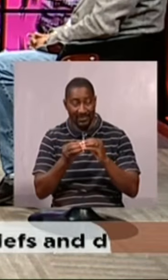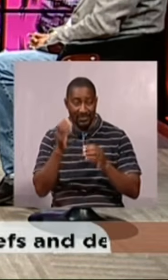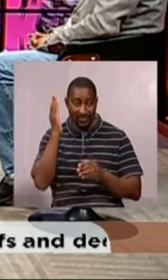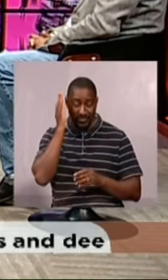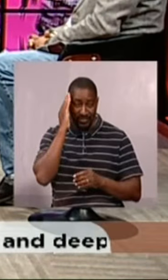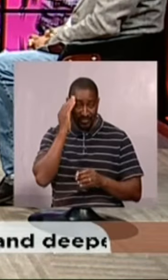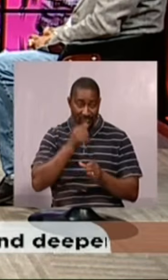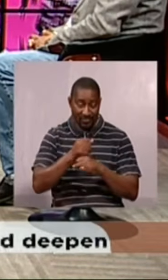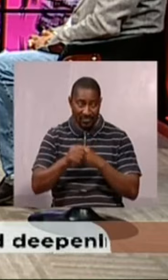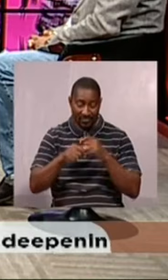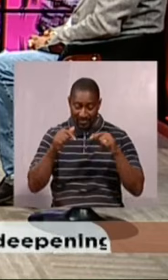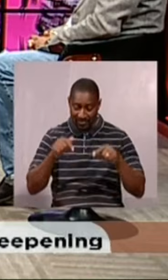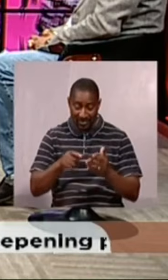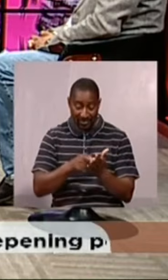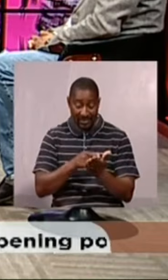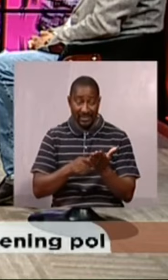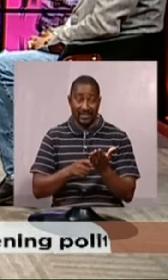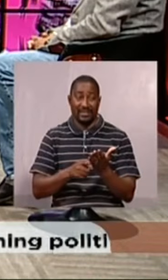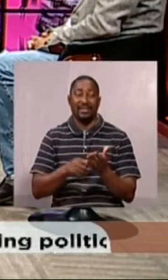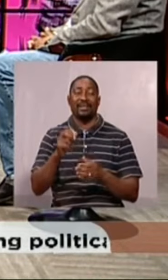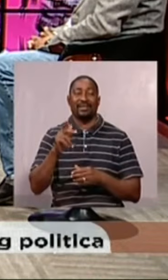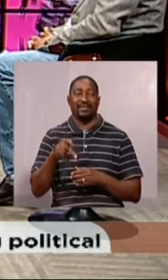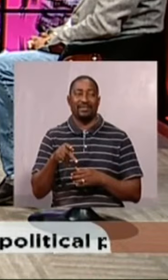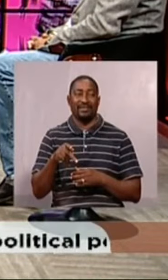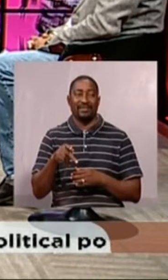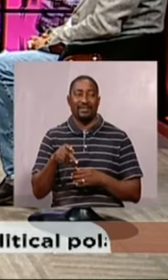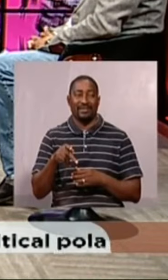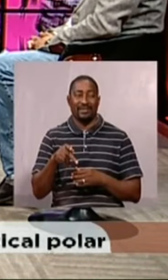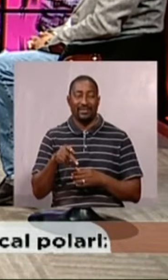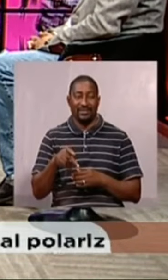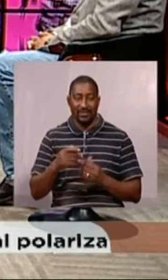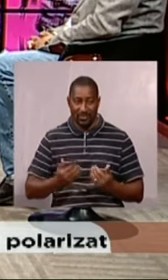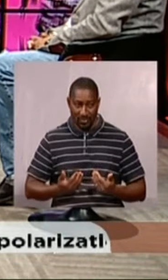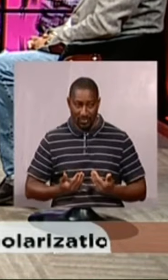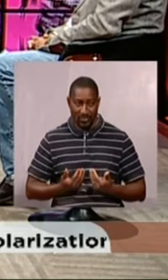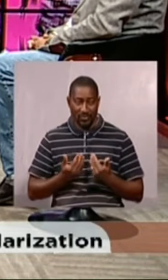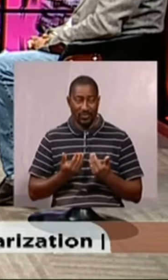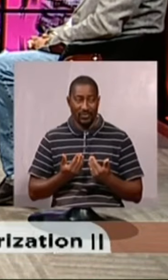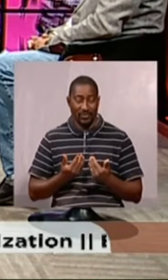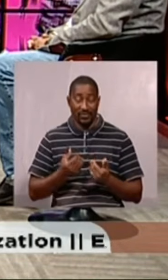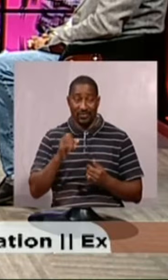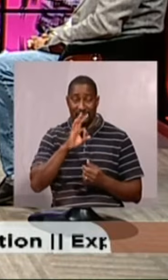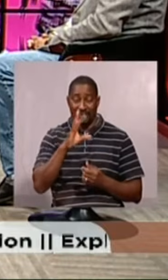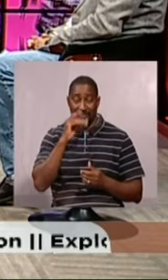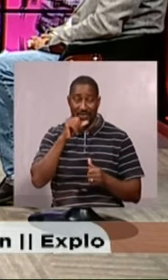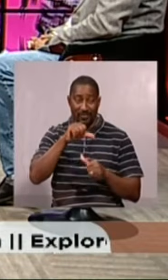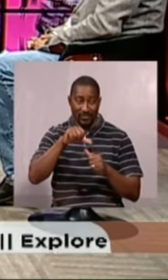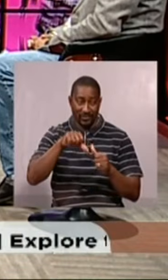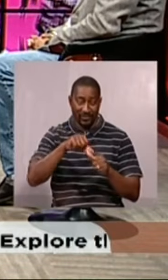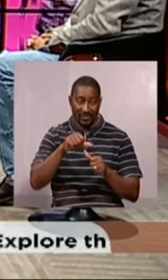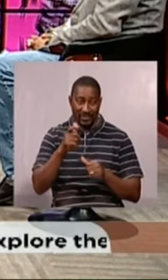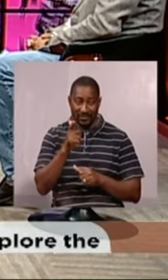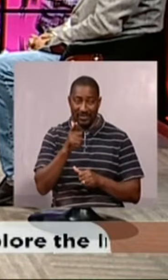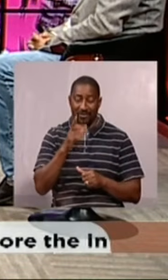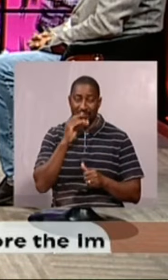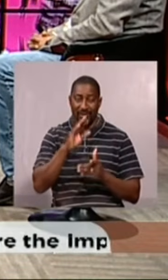year, it's election year once again, and the king and queen makers are the youth. So when you talk about social media, automatically you're talking about young